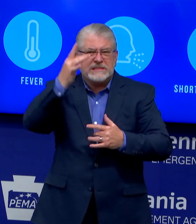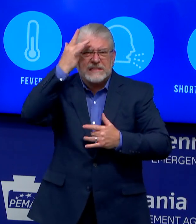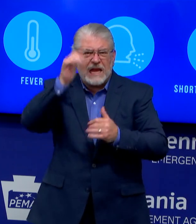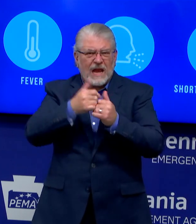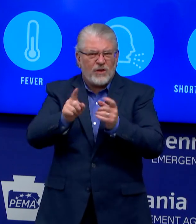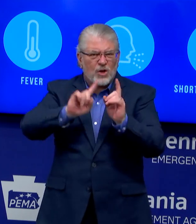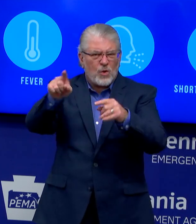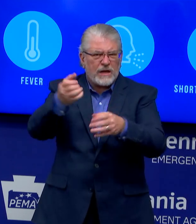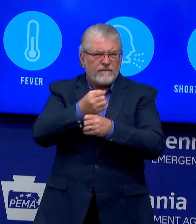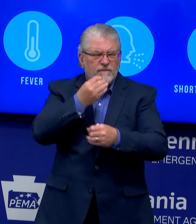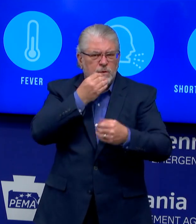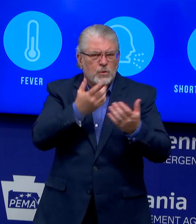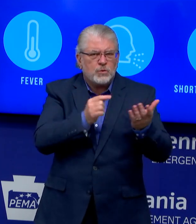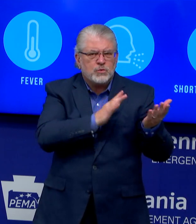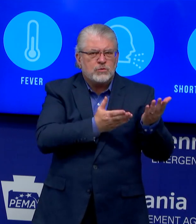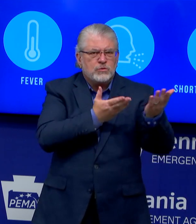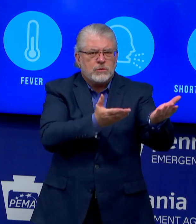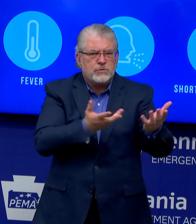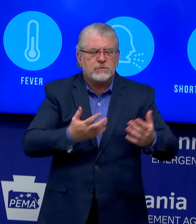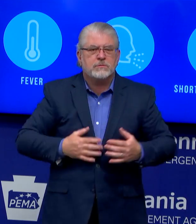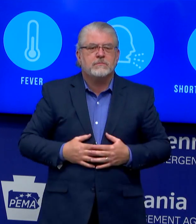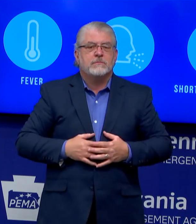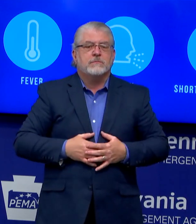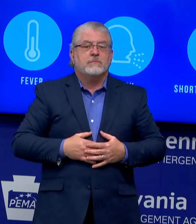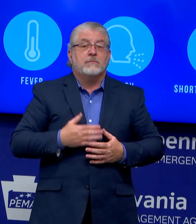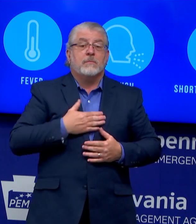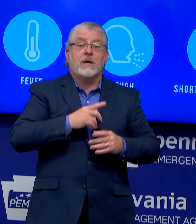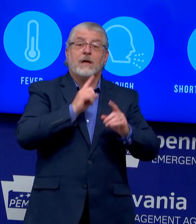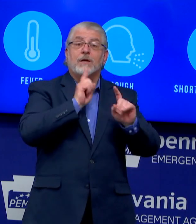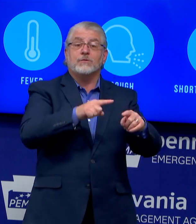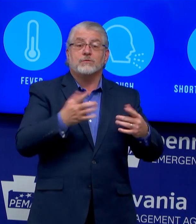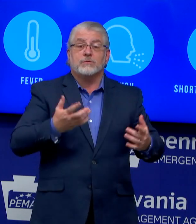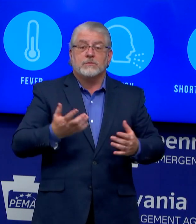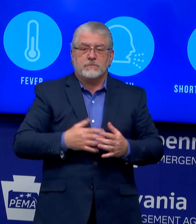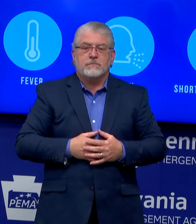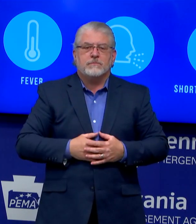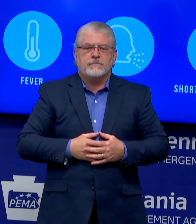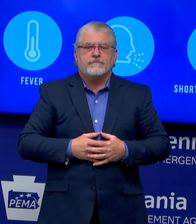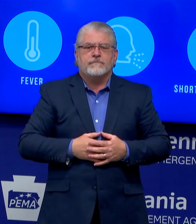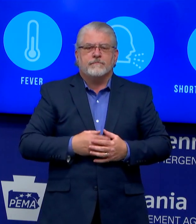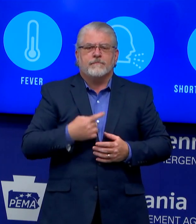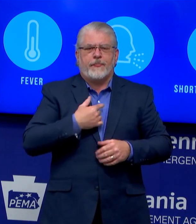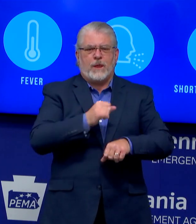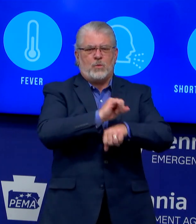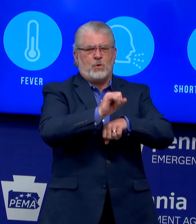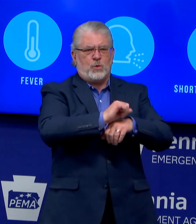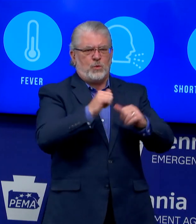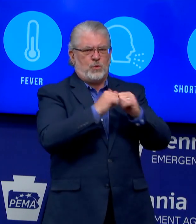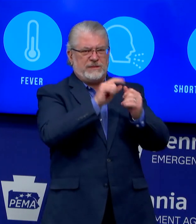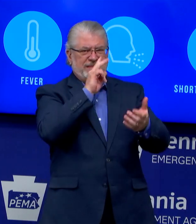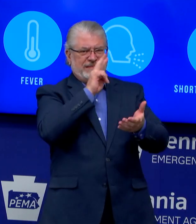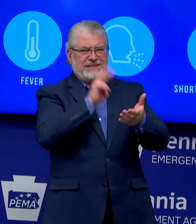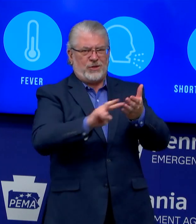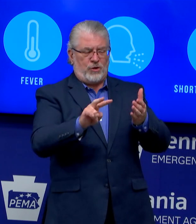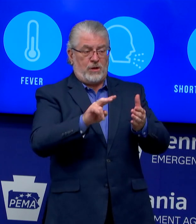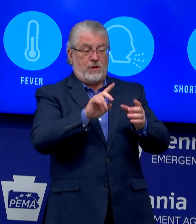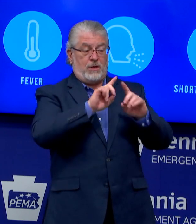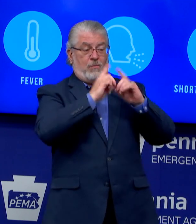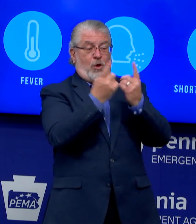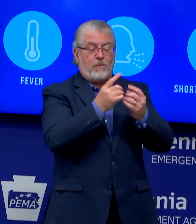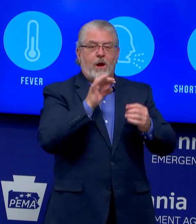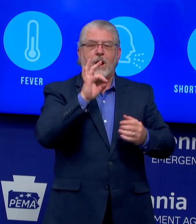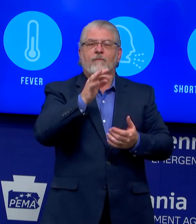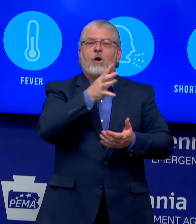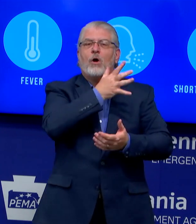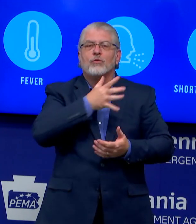whole food chain. And again, that's in collaboration with Secretary Redding of the Department of Agriculture. And as I stated, we have